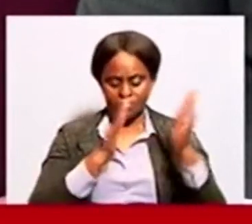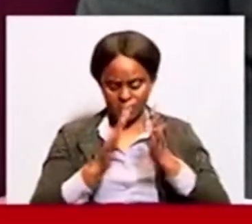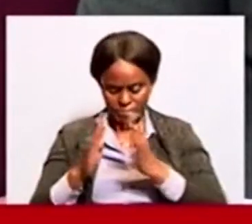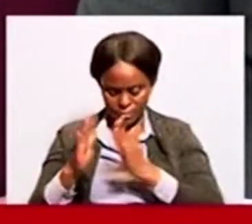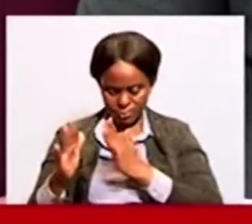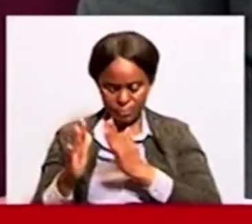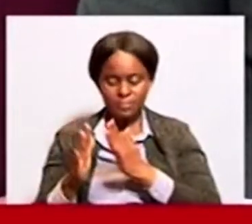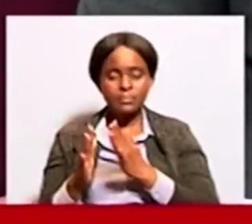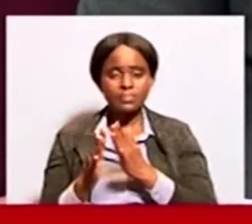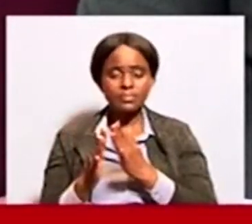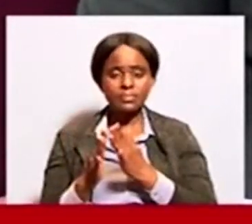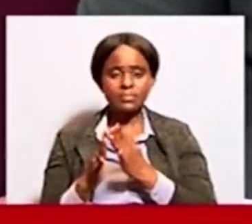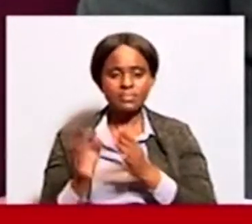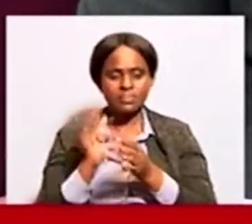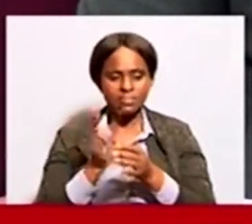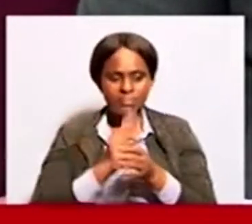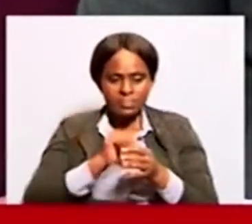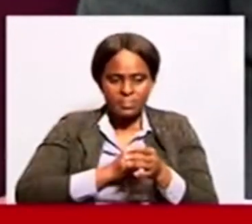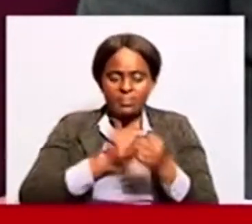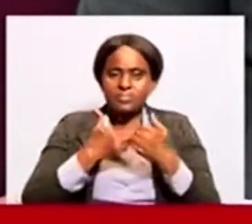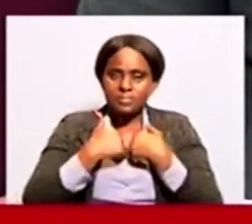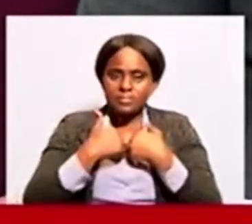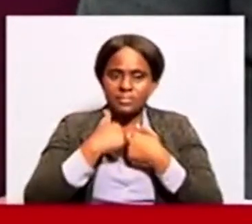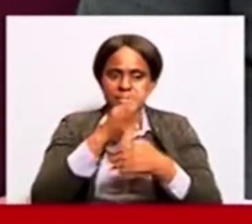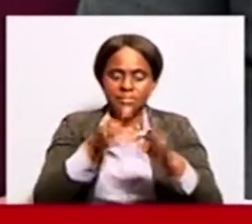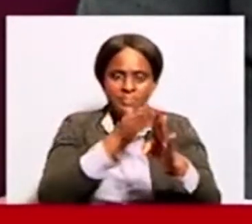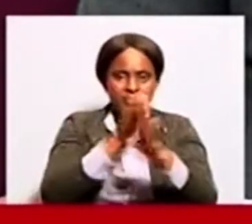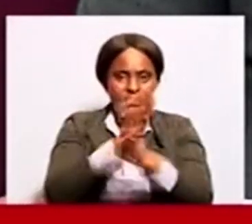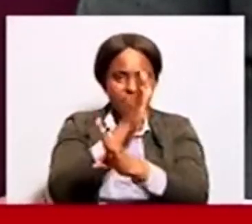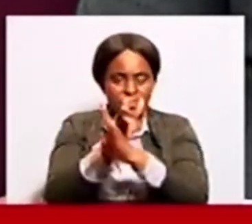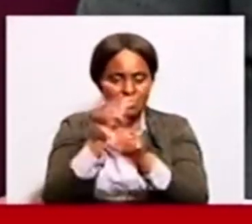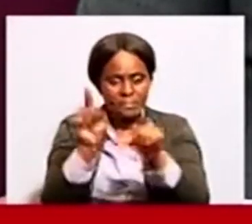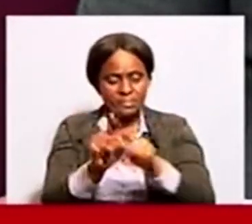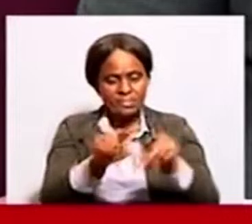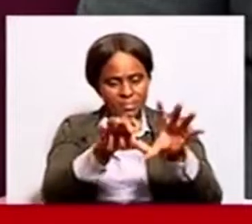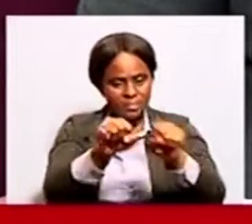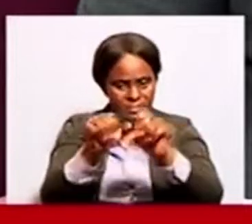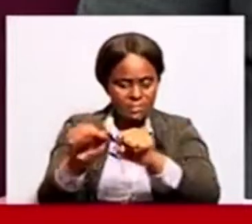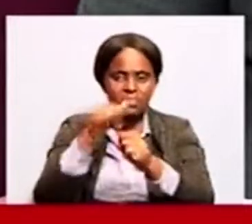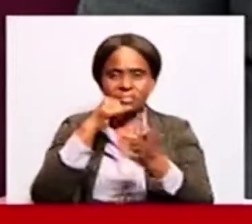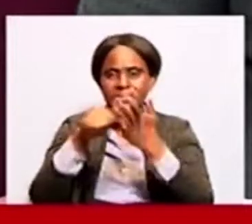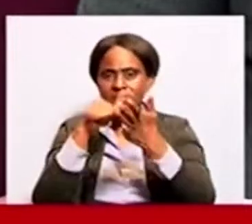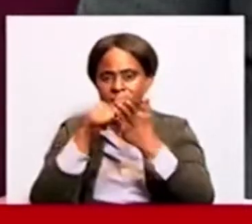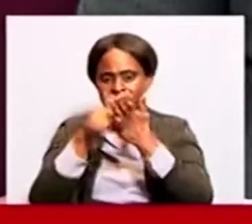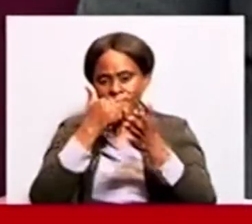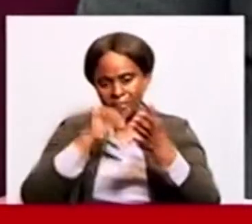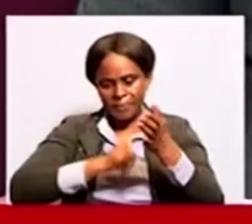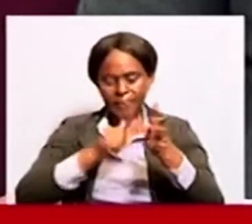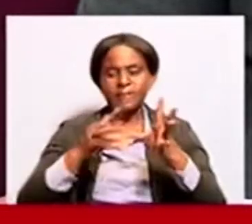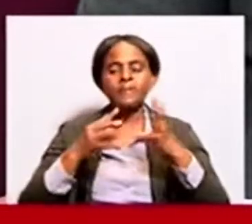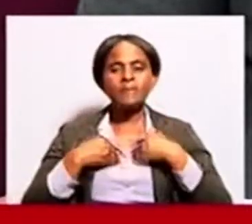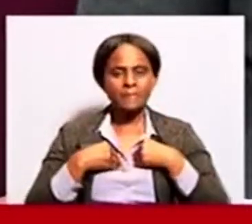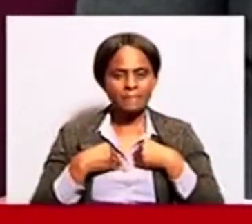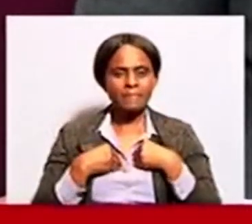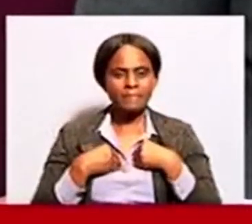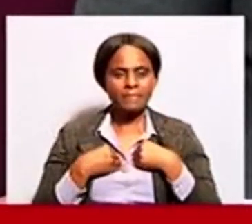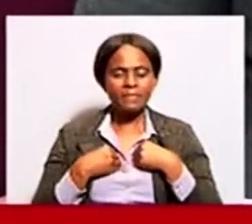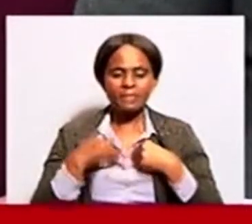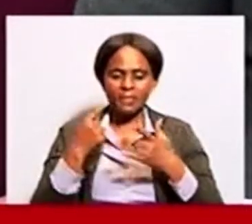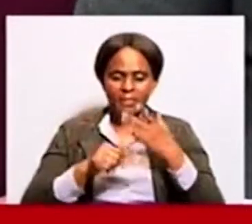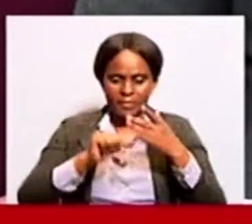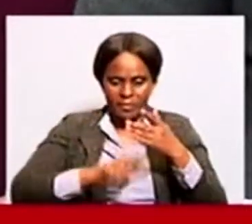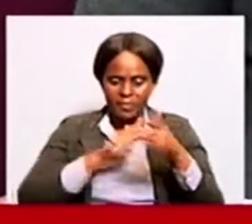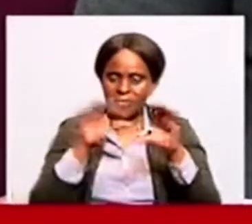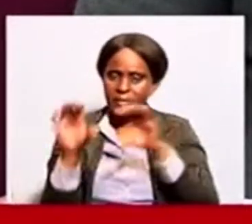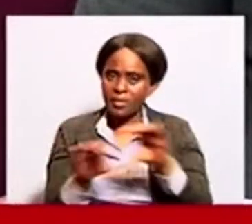measures, we have referred to confirmation letters. I think we should admit at this point, actually, what we are